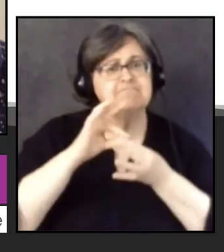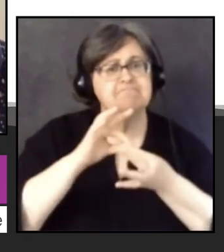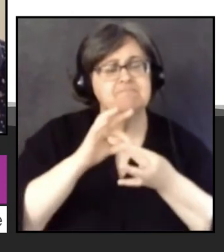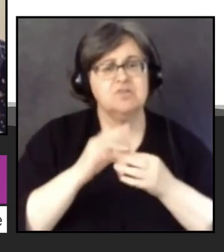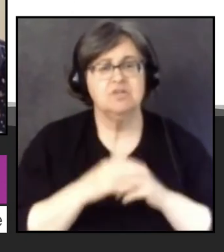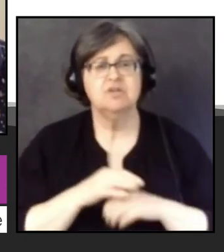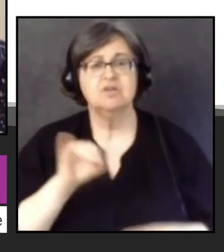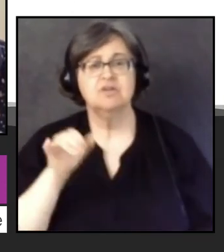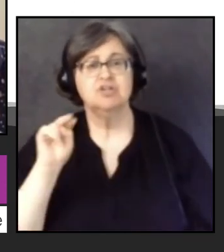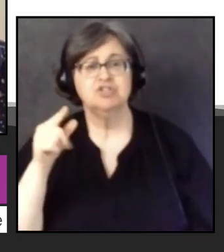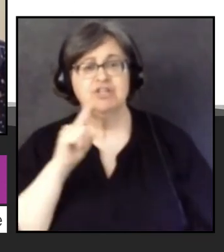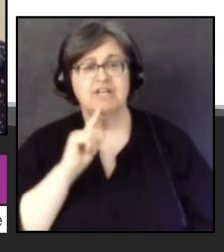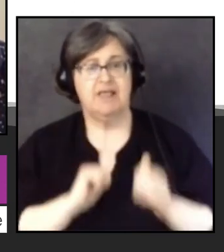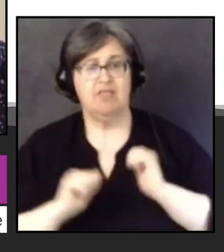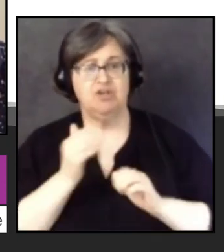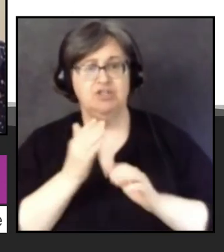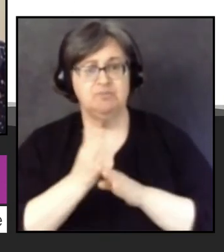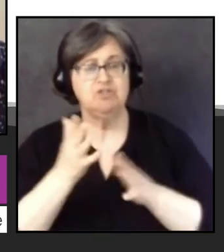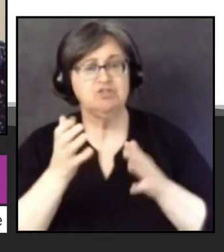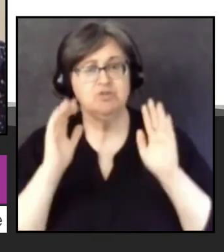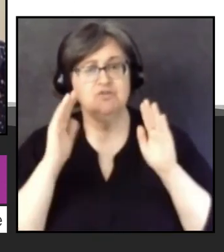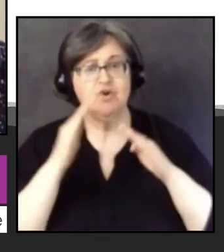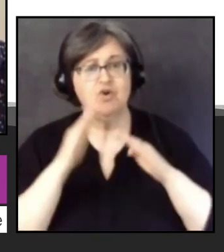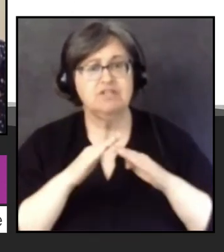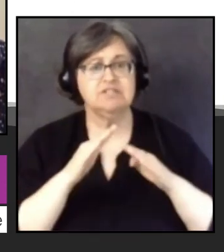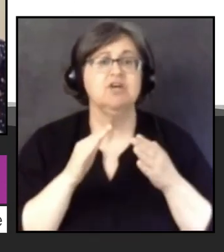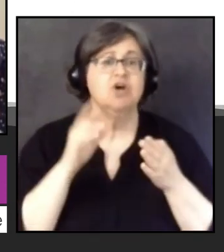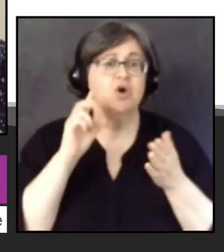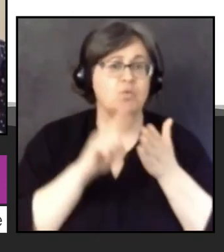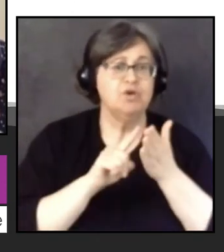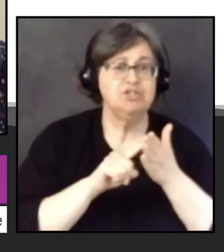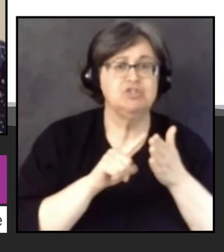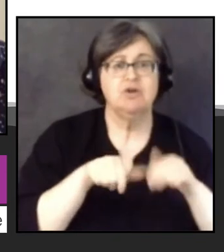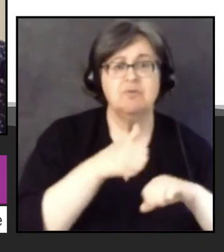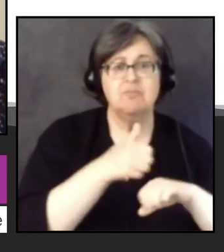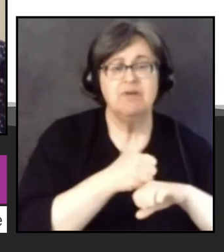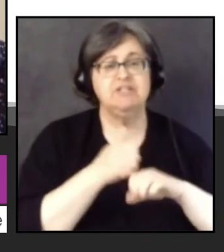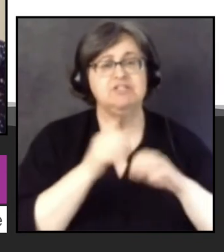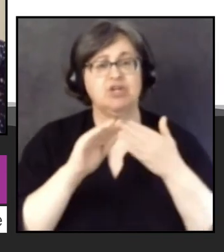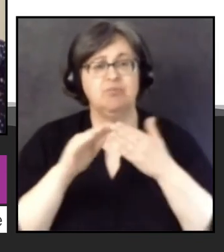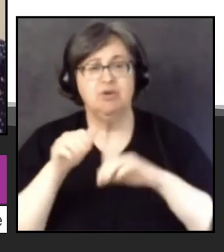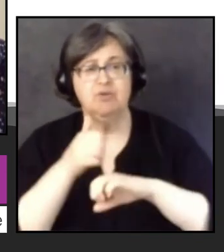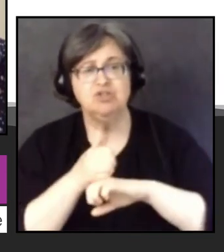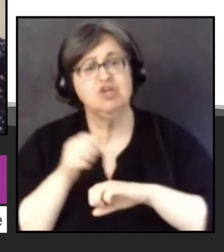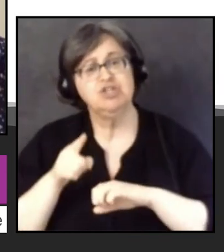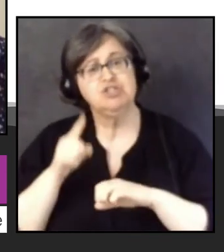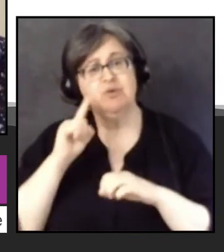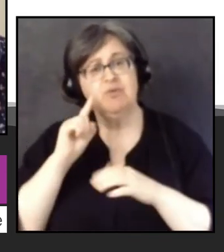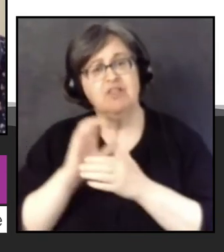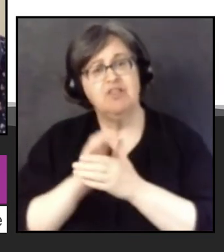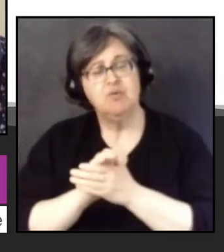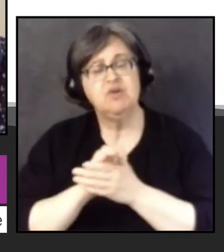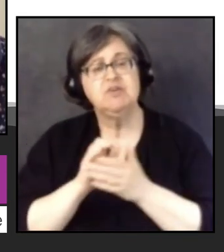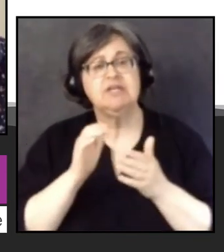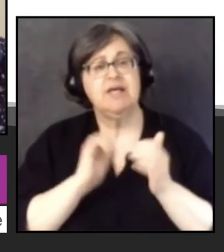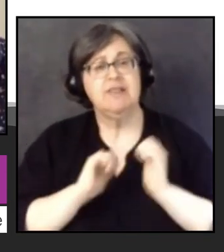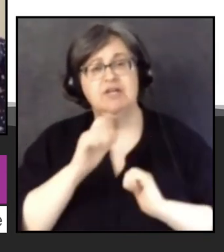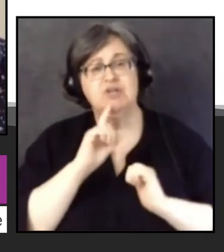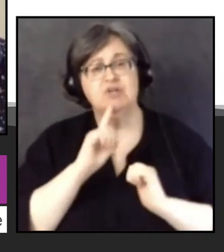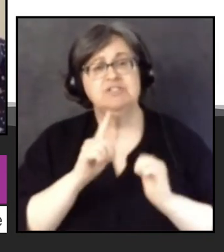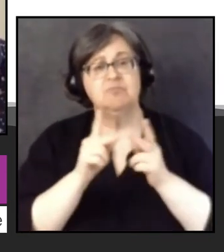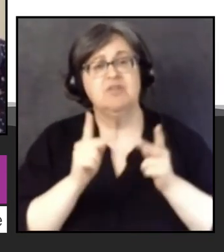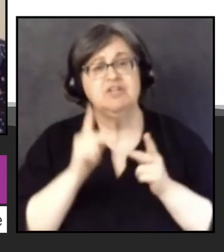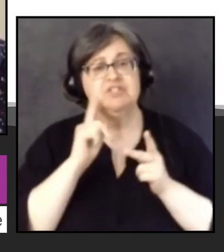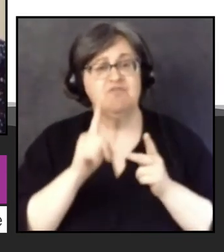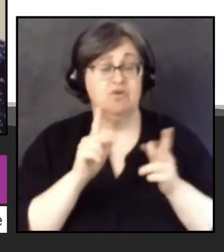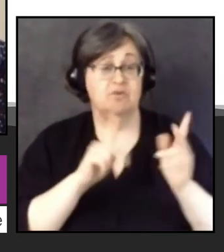on creating research-based and community-based interdisciplinary performances. She believes that theater is a space for people to gather, share,